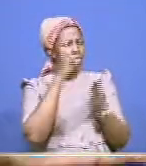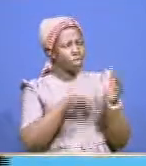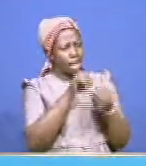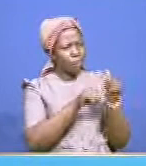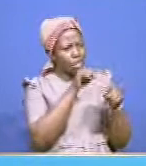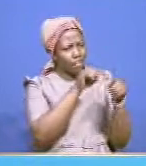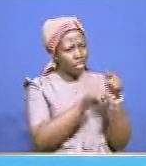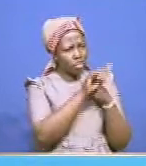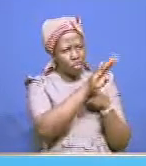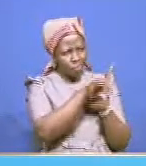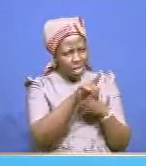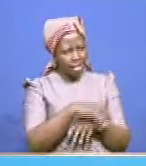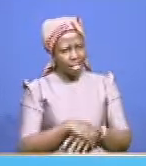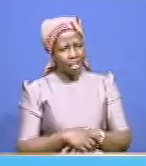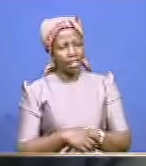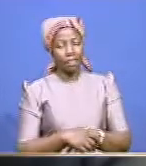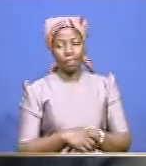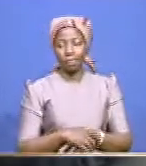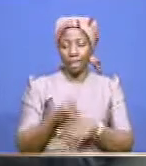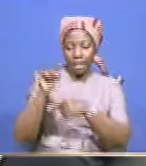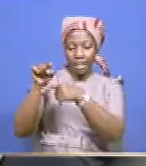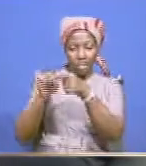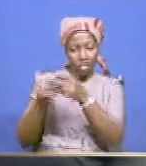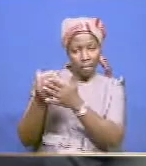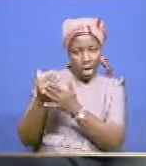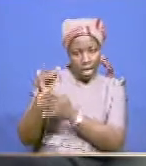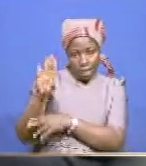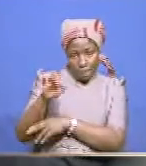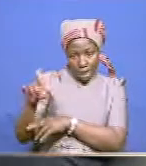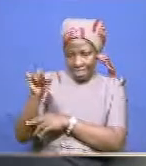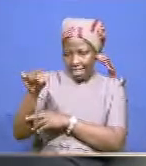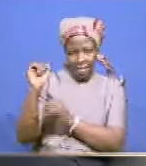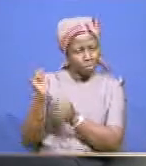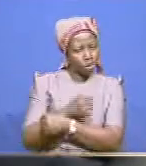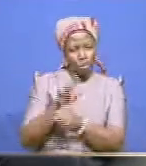it is right now? The division of revenue bill cannot